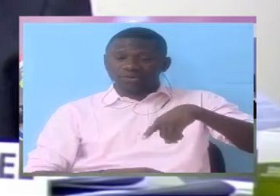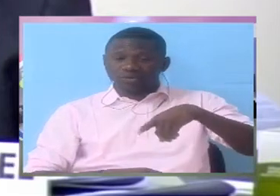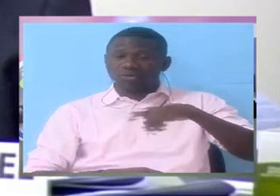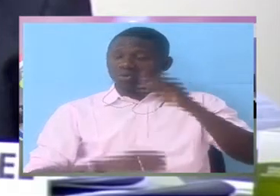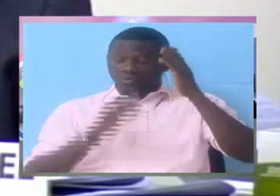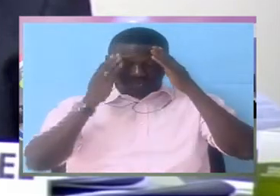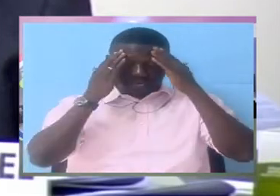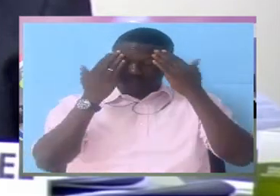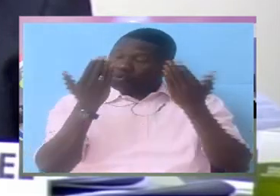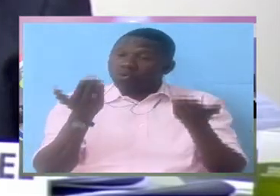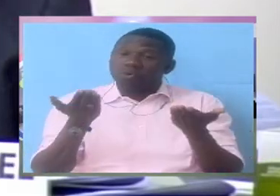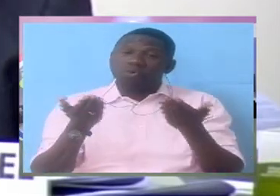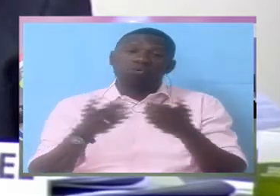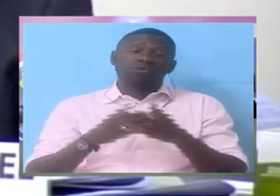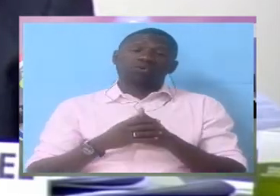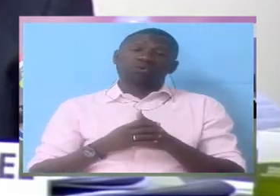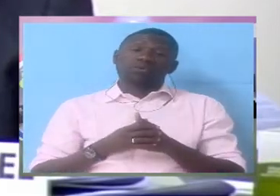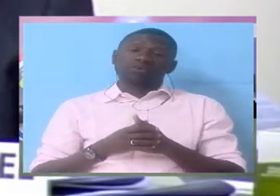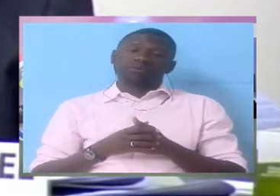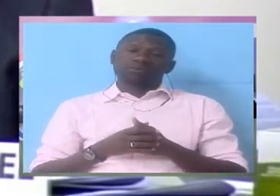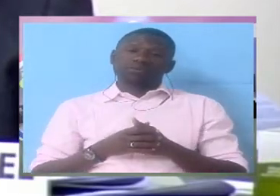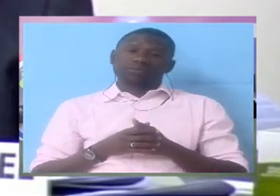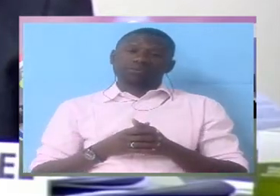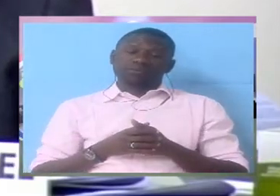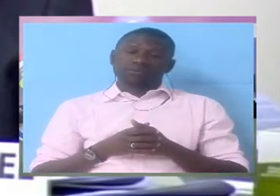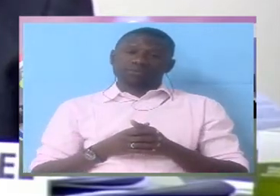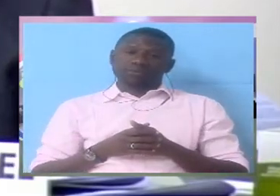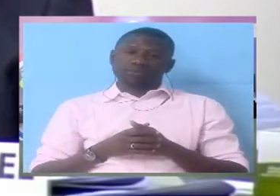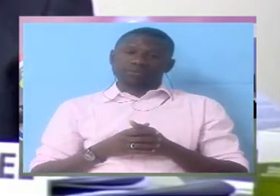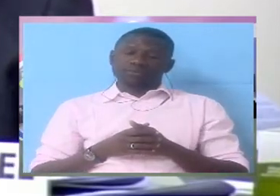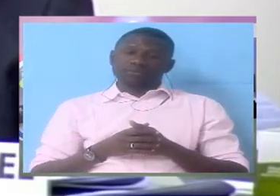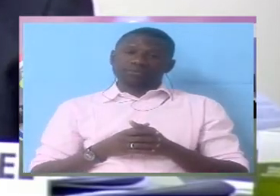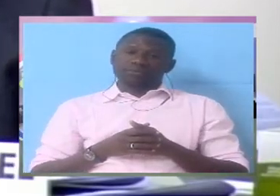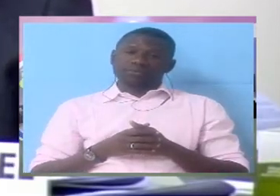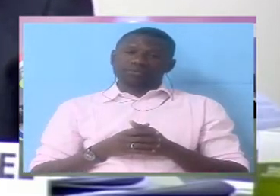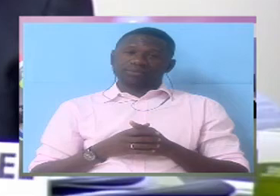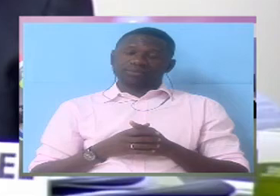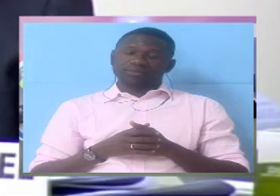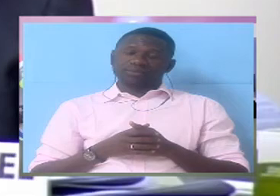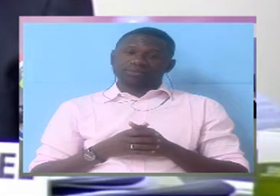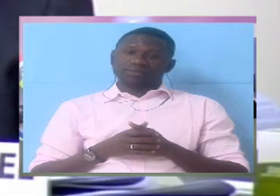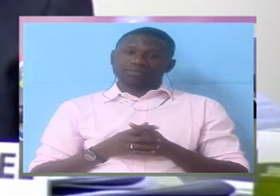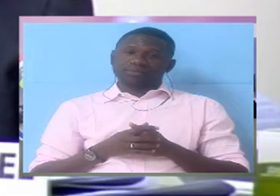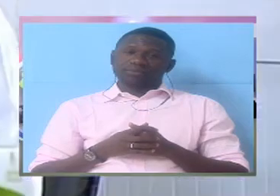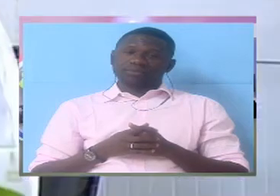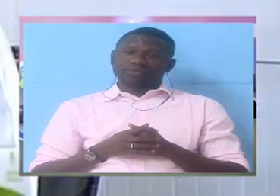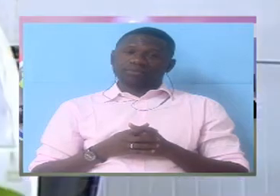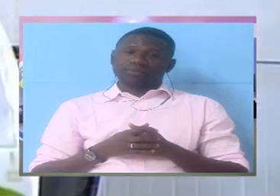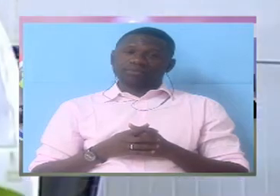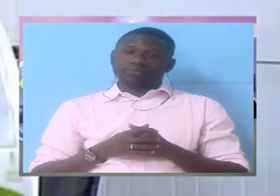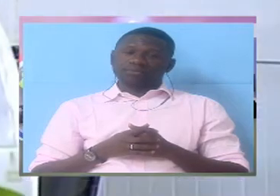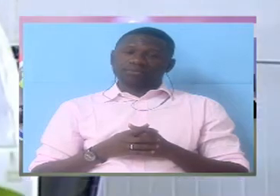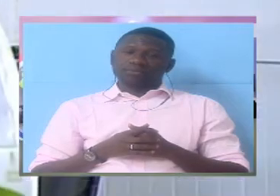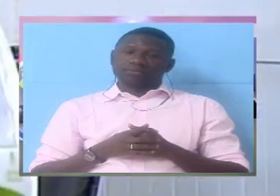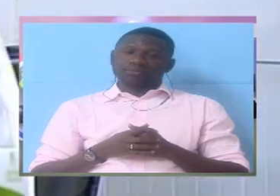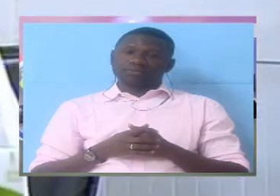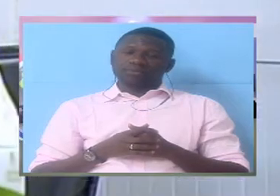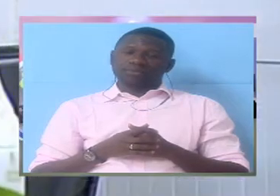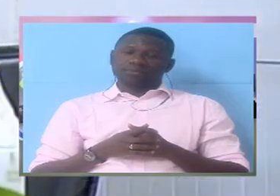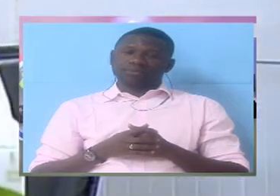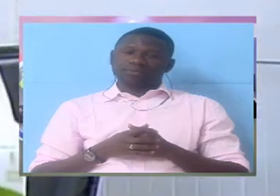fanam betar la jela ba meya lonko director of operation walam director me mata do kol tamandir bulol la abe jare la pour akana ko do lo mel betama